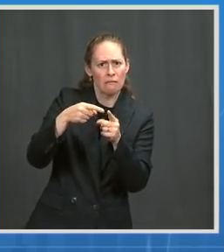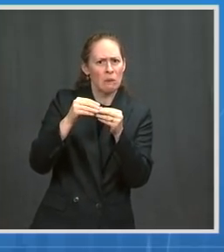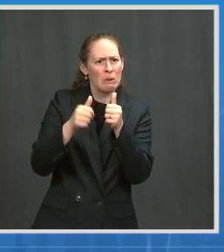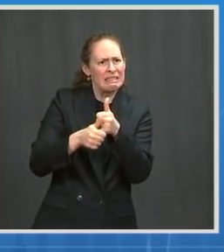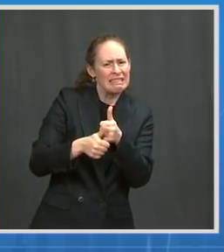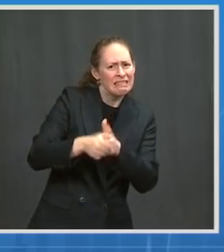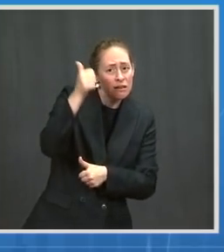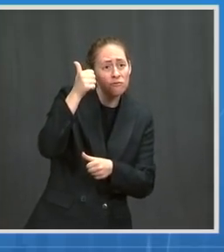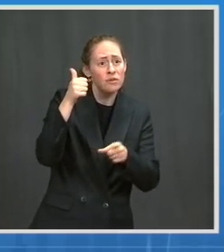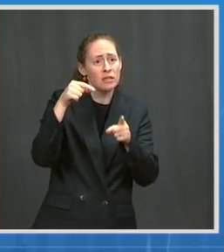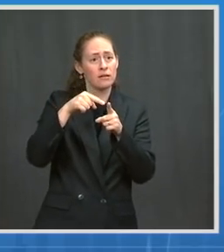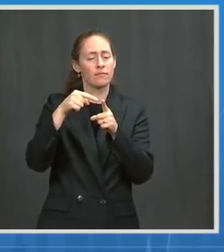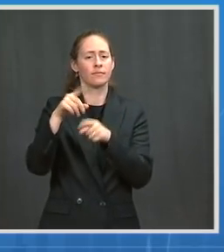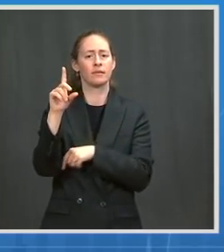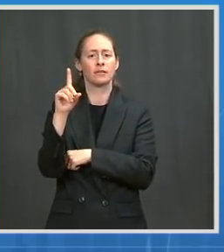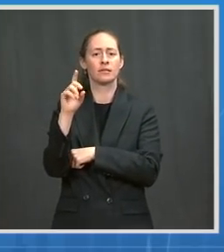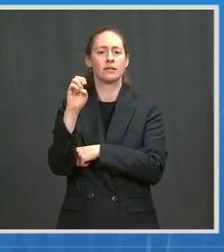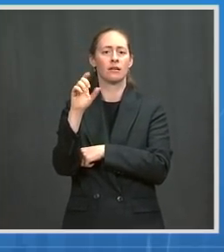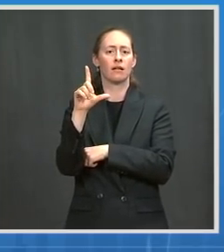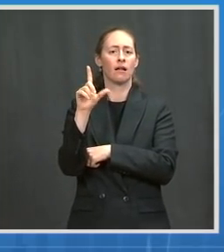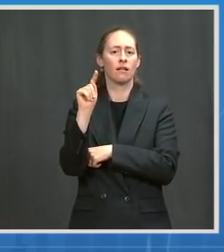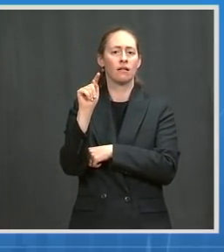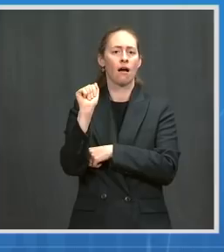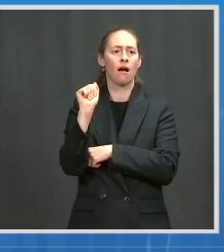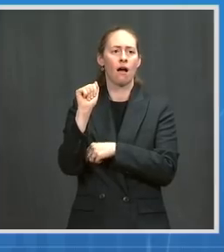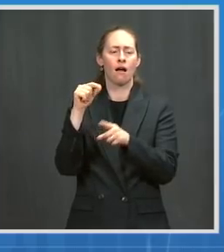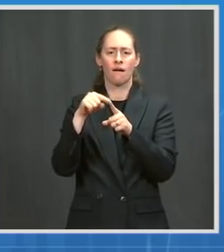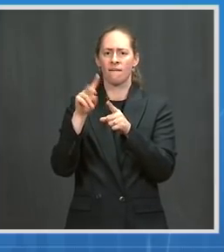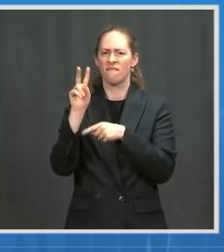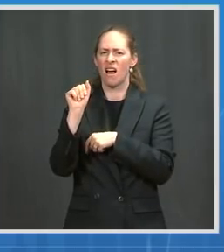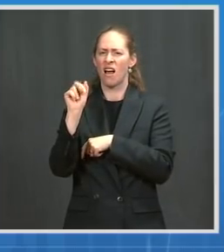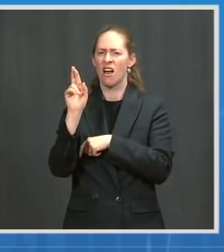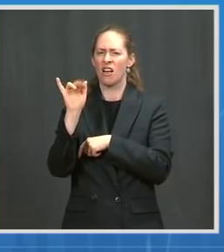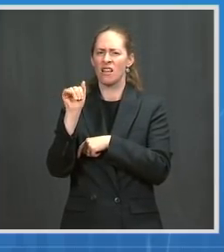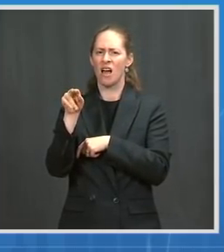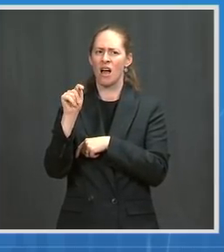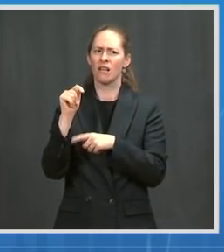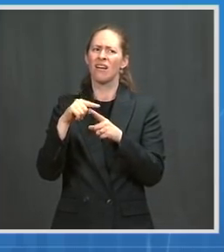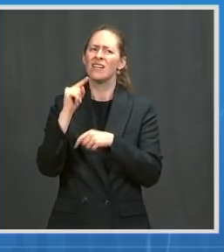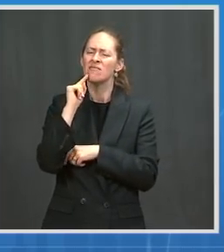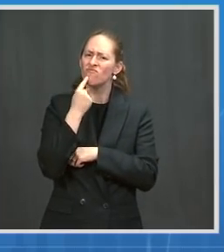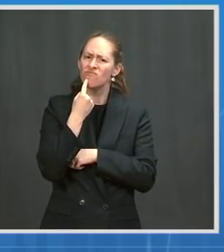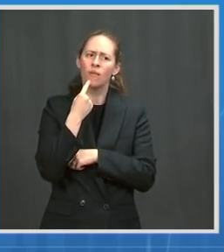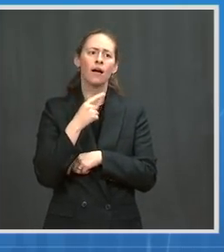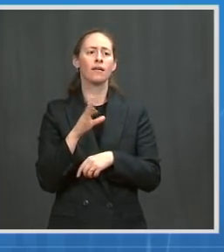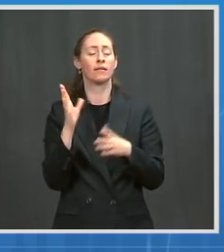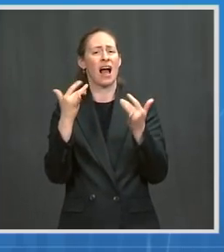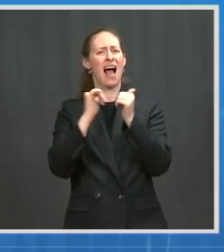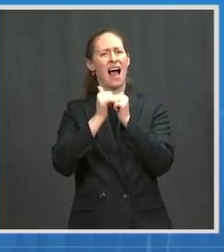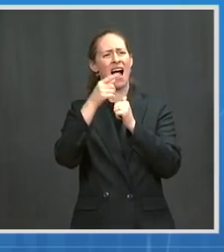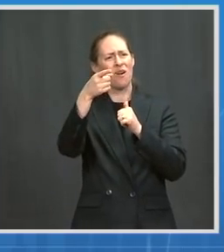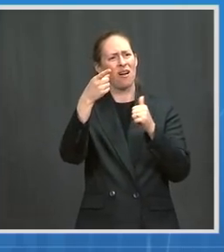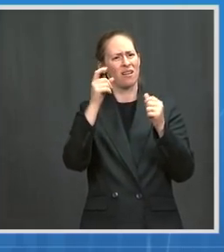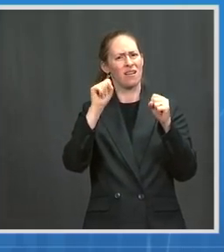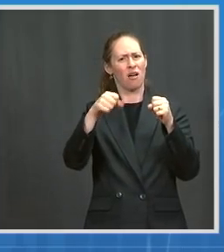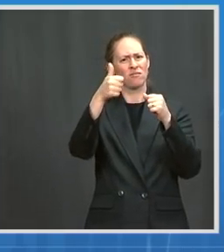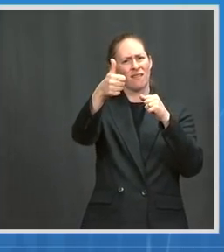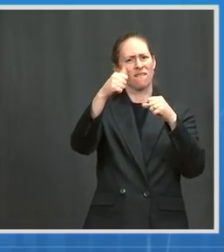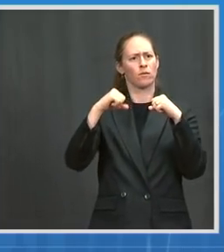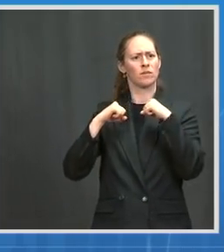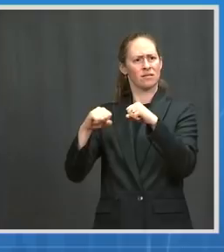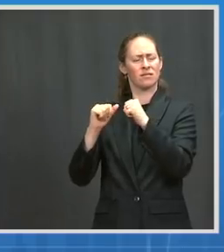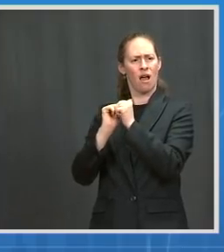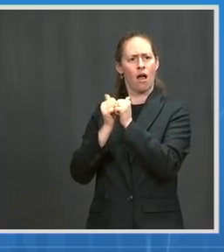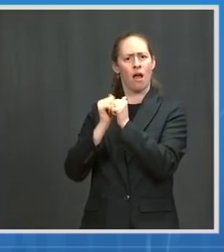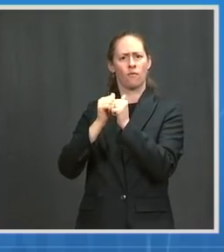specifically the Delta variant. The good news is that the best way to protect yourself against these variants, including the Delta variant,